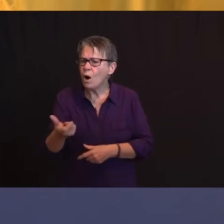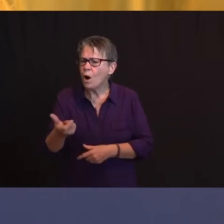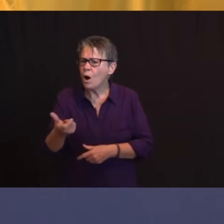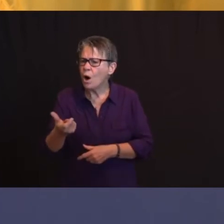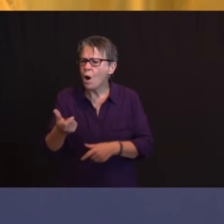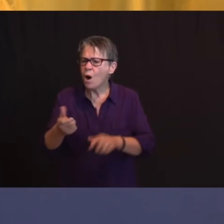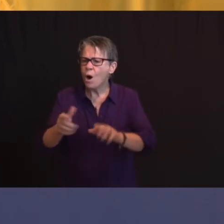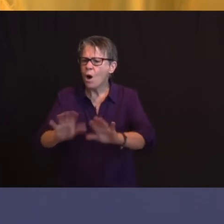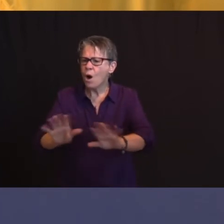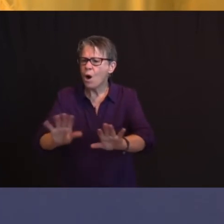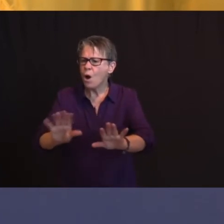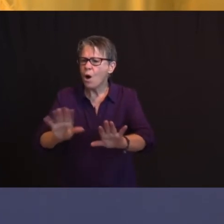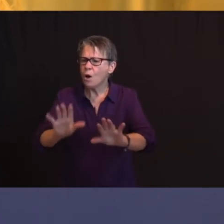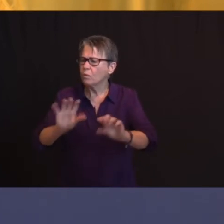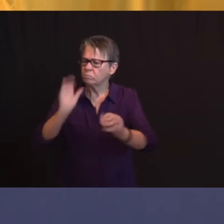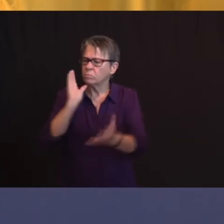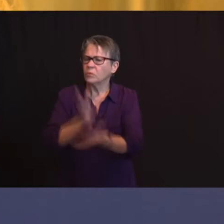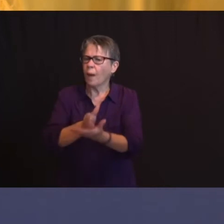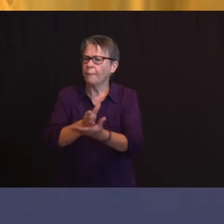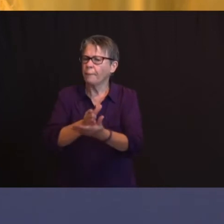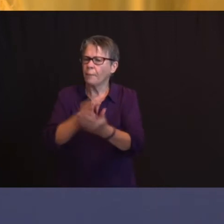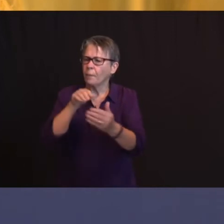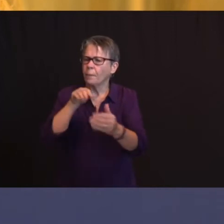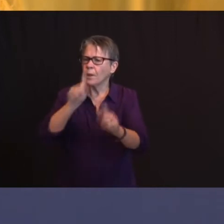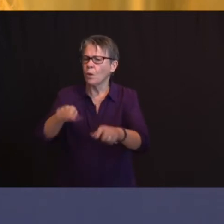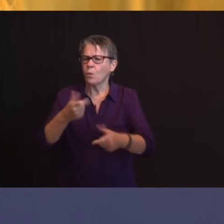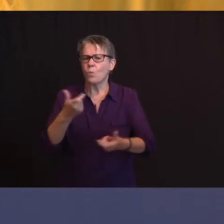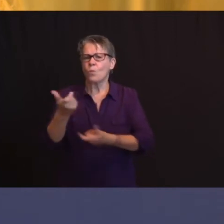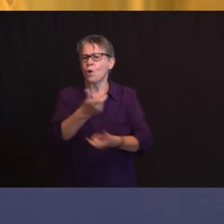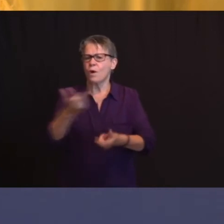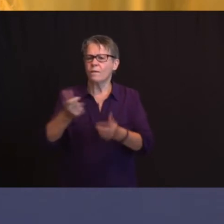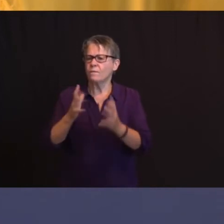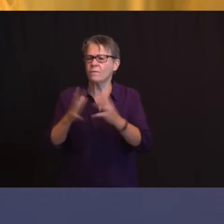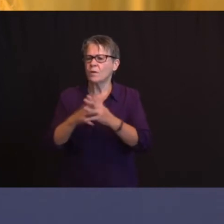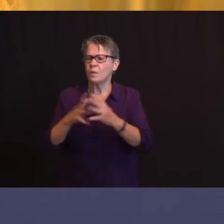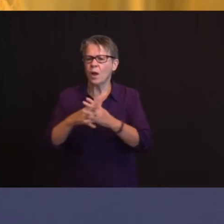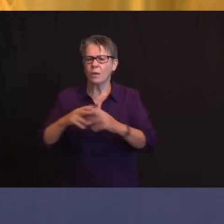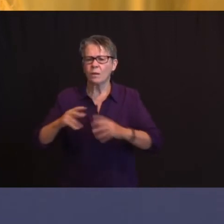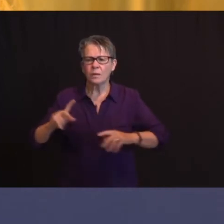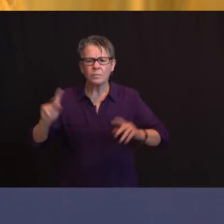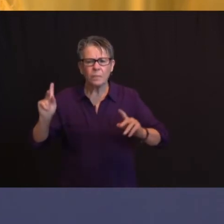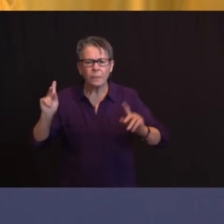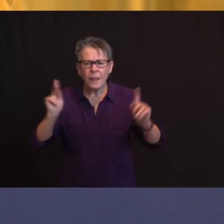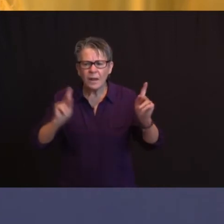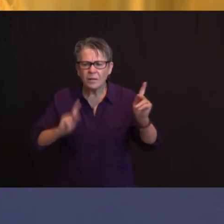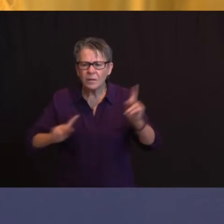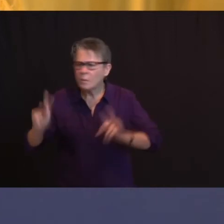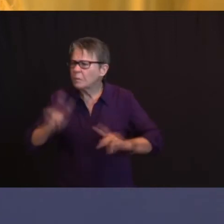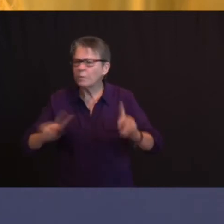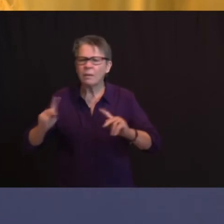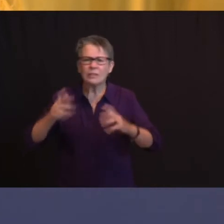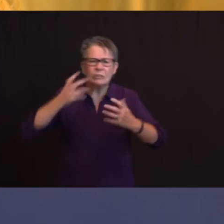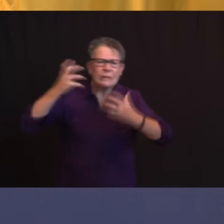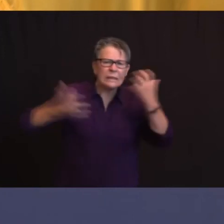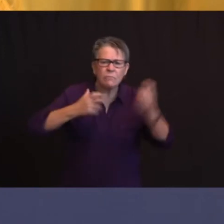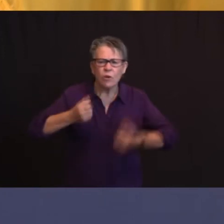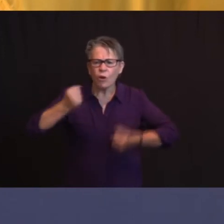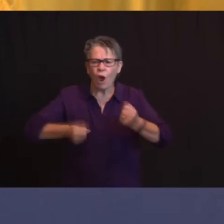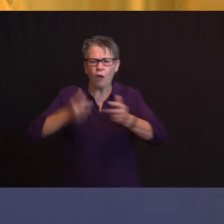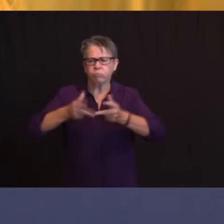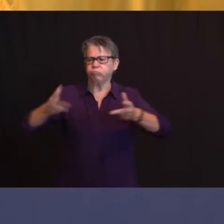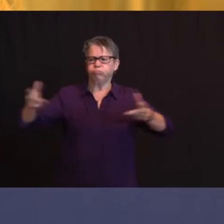I think it was either noise or cars or just visibly seeing a lot of bodies there. But folks need to be on a